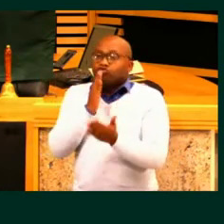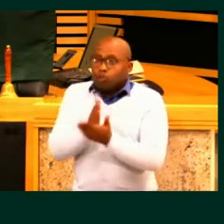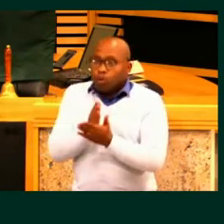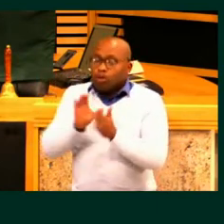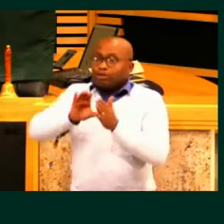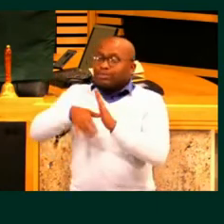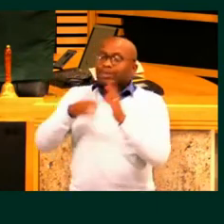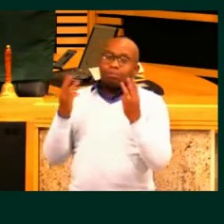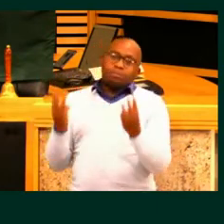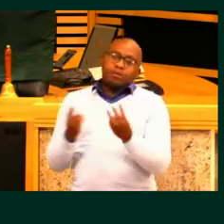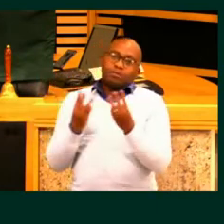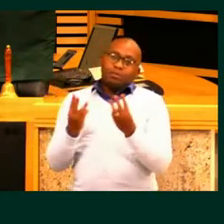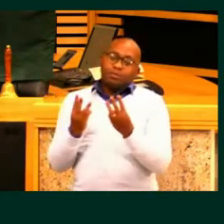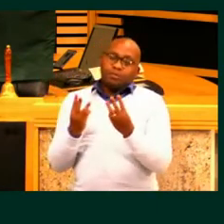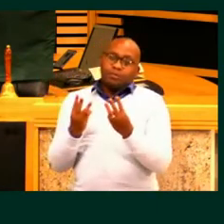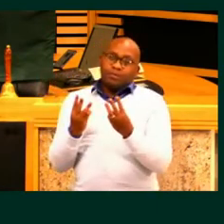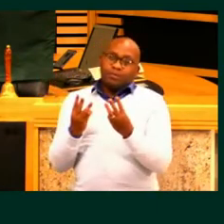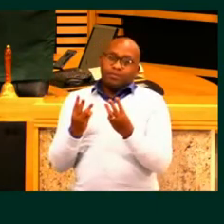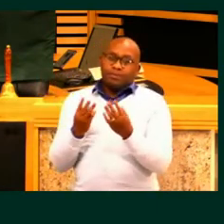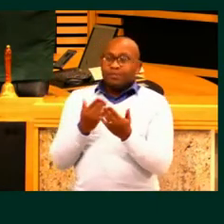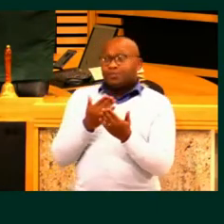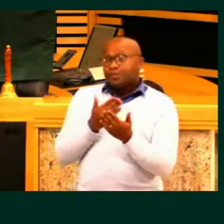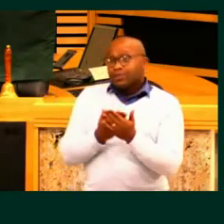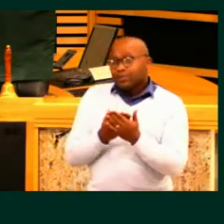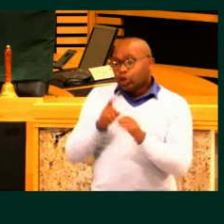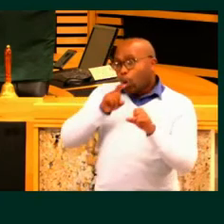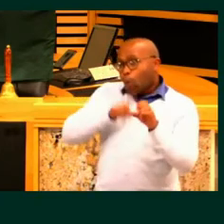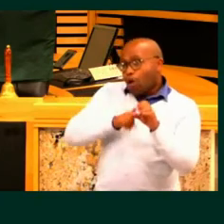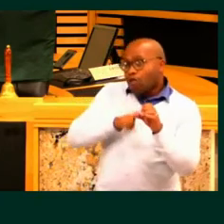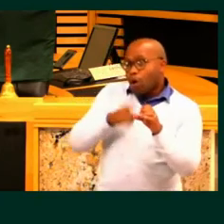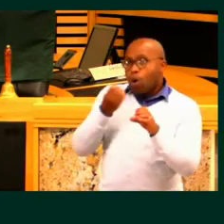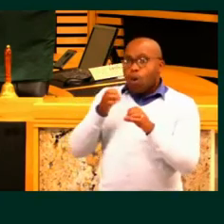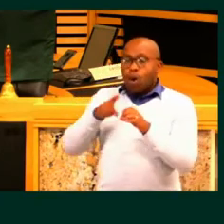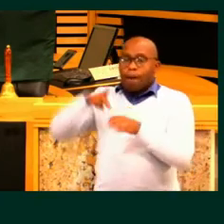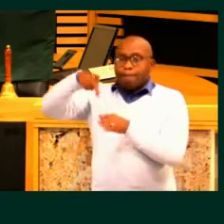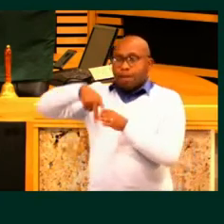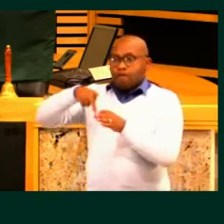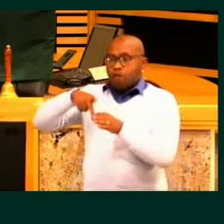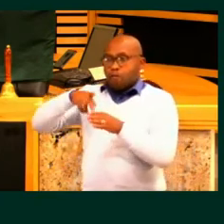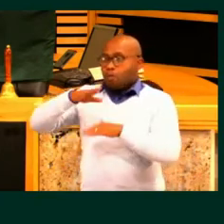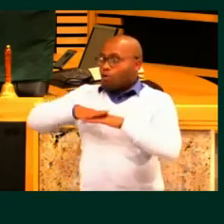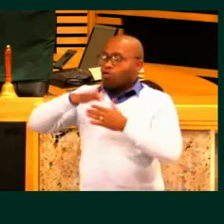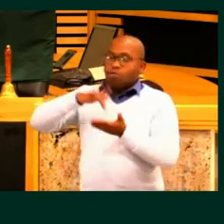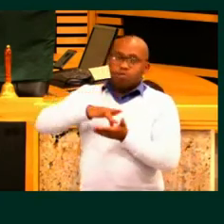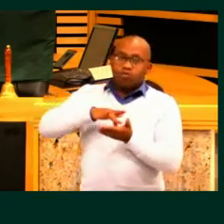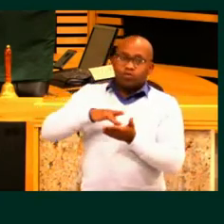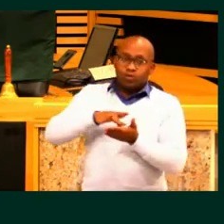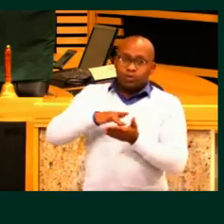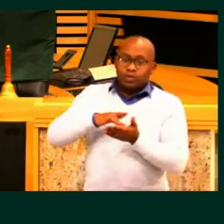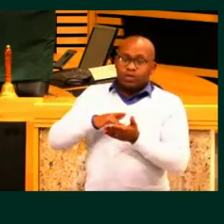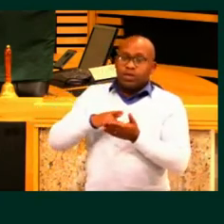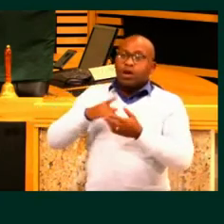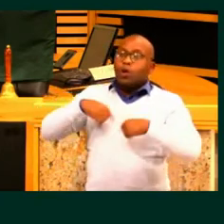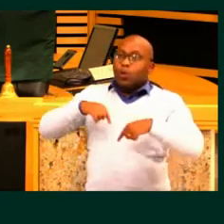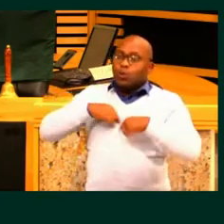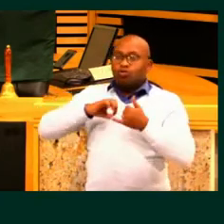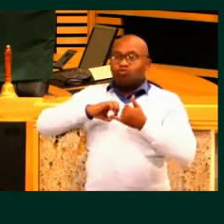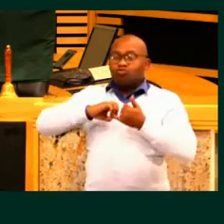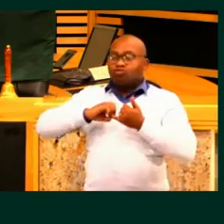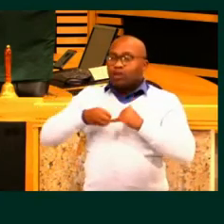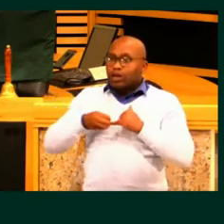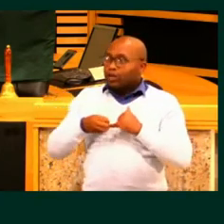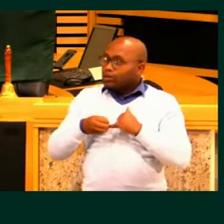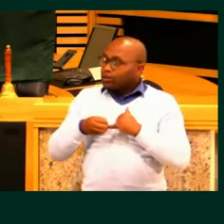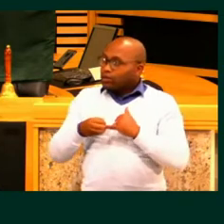disabilities are able to determine whether they are qualified to perform in the r post moving forward will endeavor to embark on